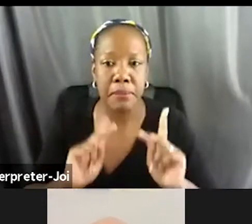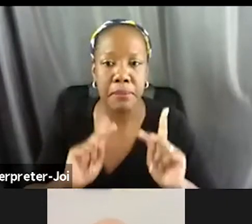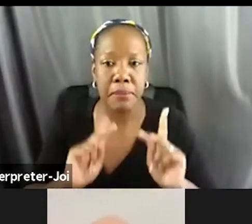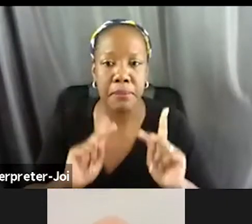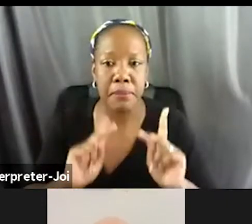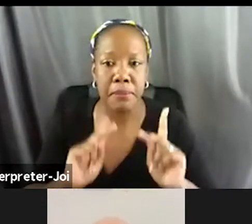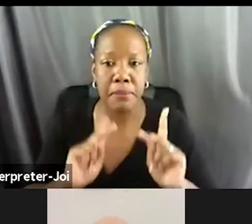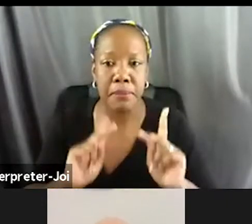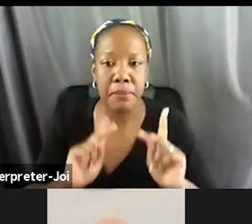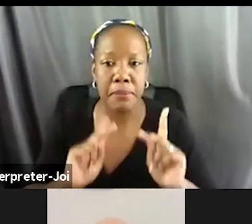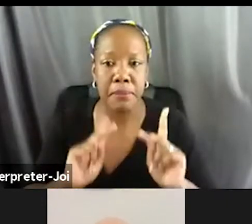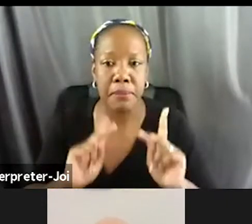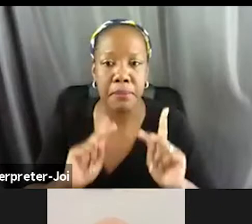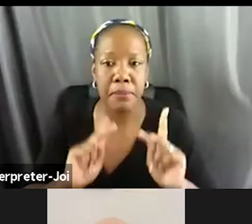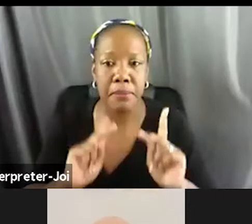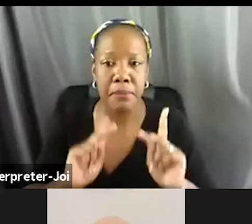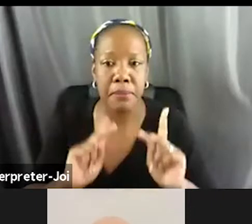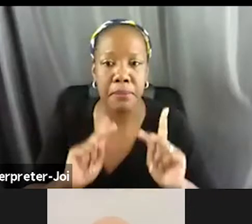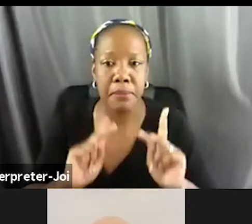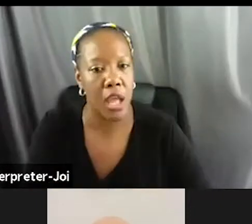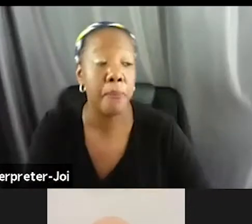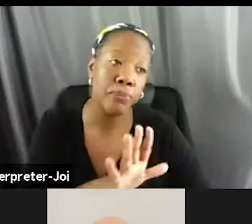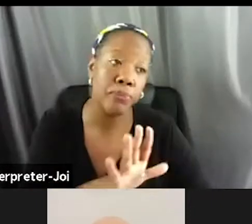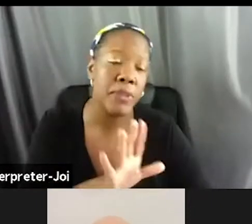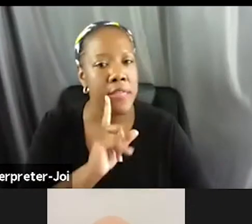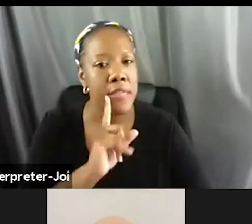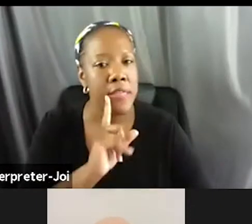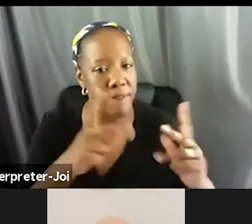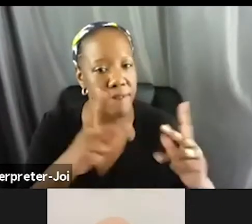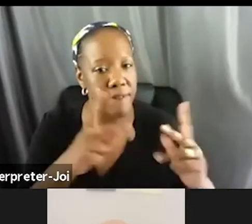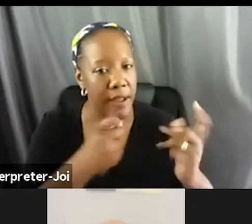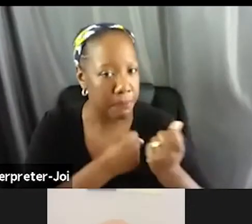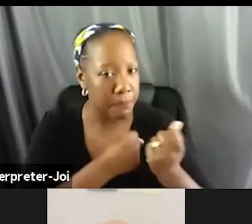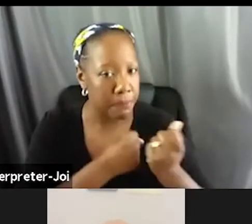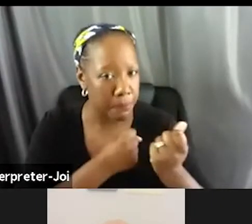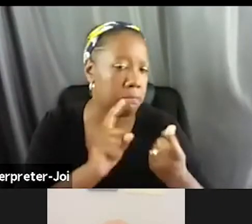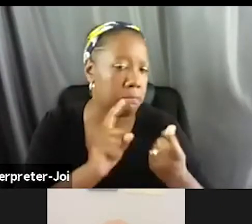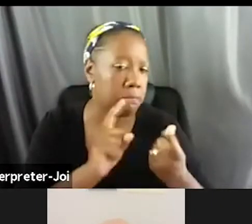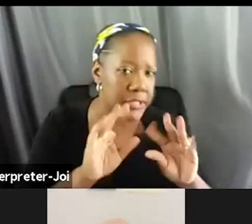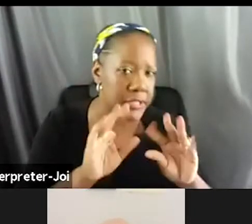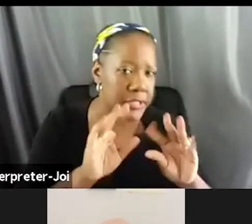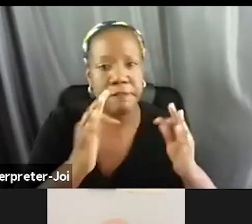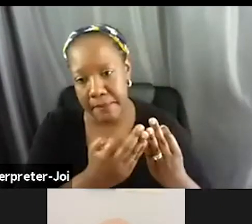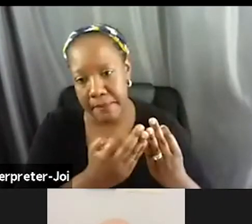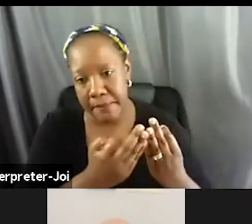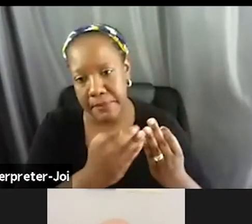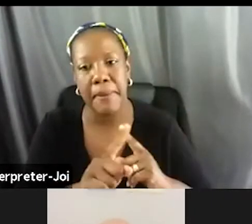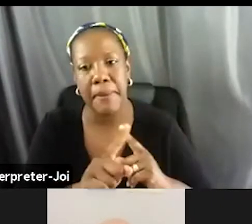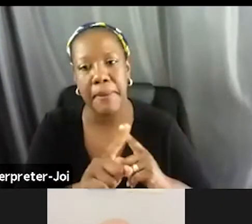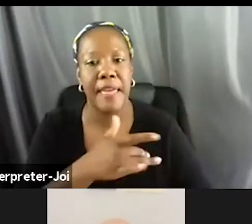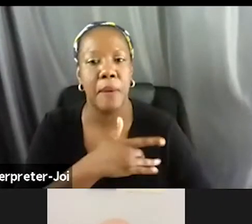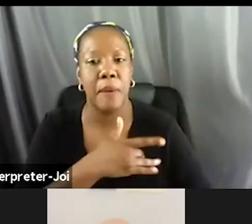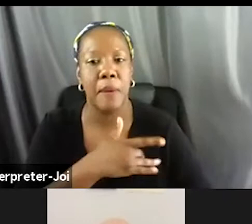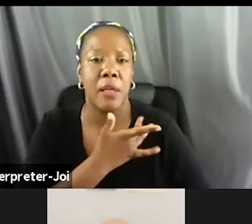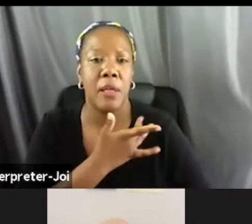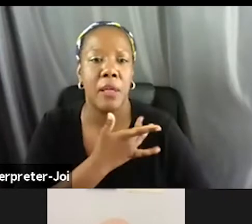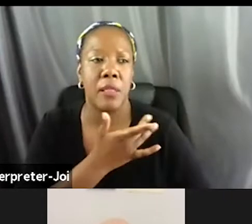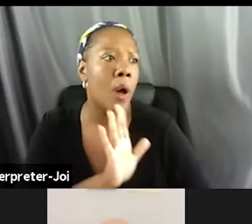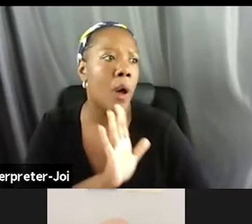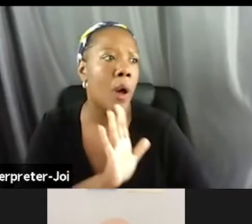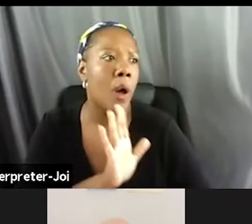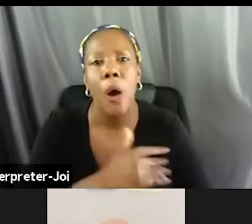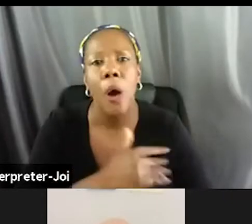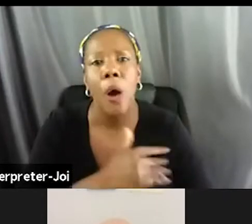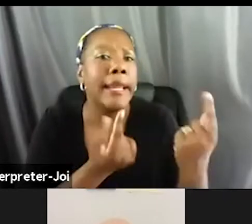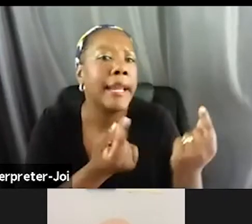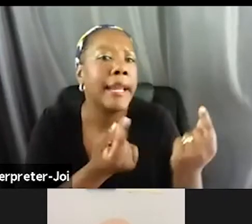they were very supportive. I mean, my friends and family have been very supportive, but they would feel like, oh, is there something wrong? What can I do for you? Kind